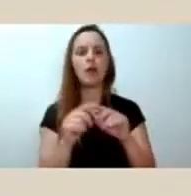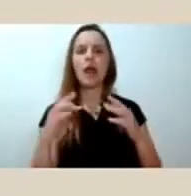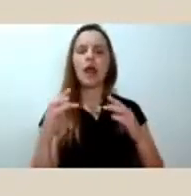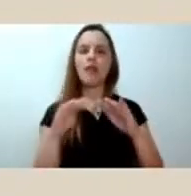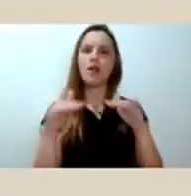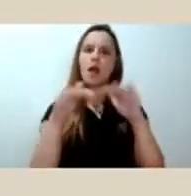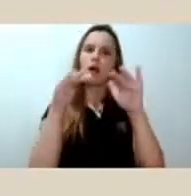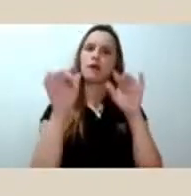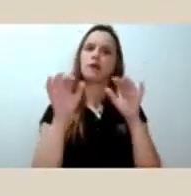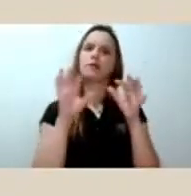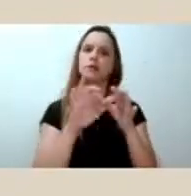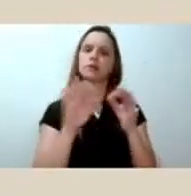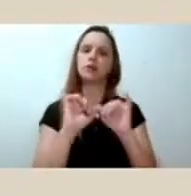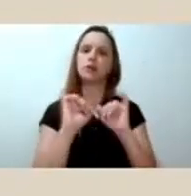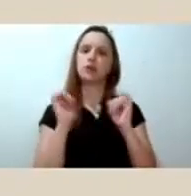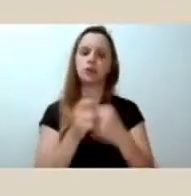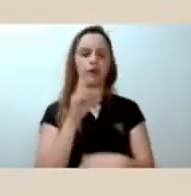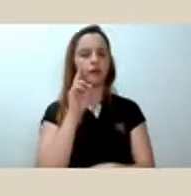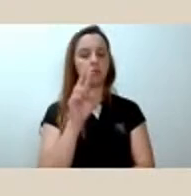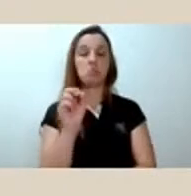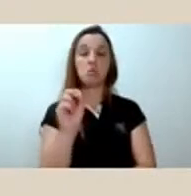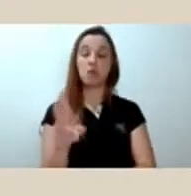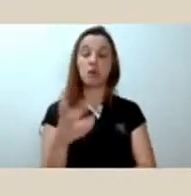that the white kids, they